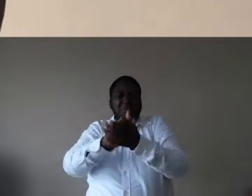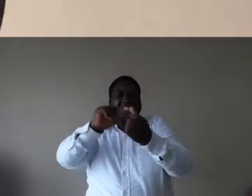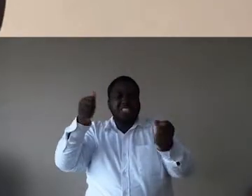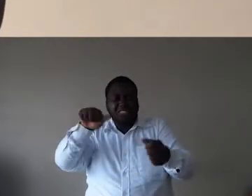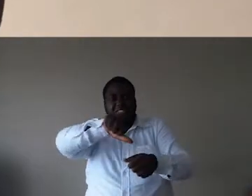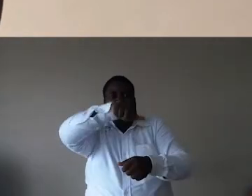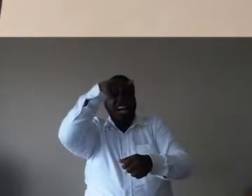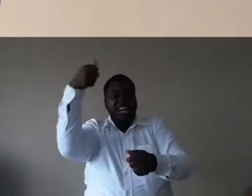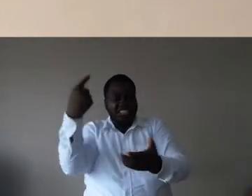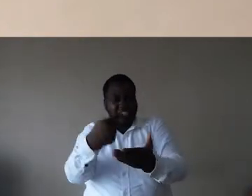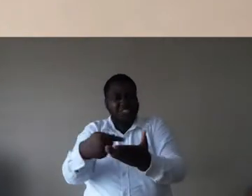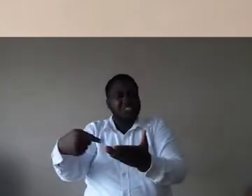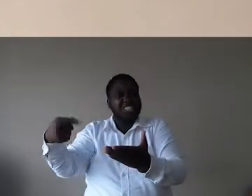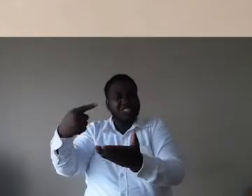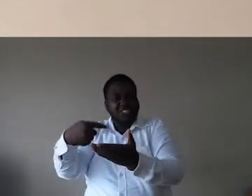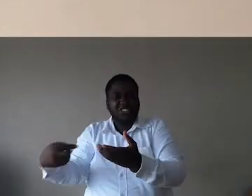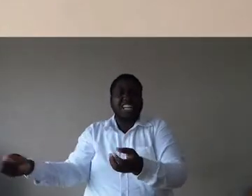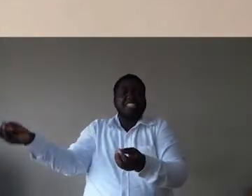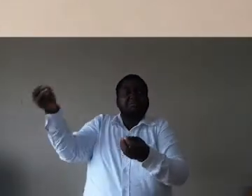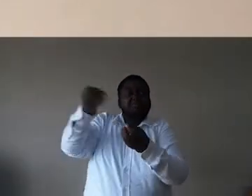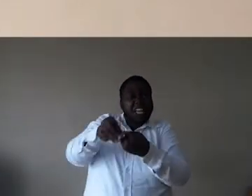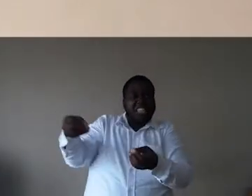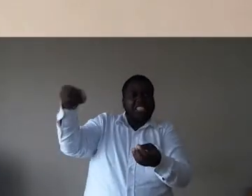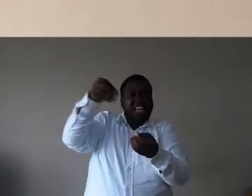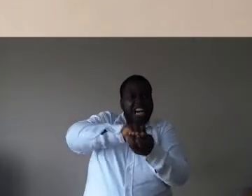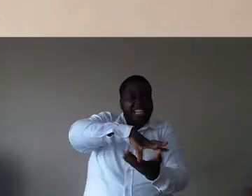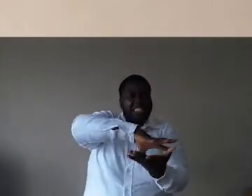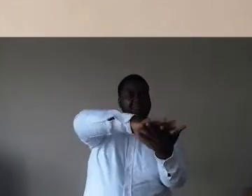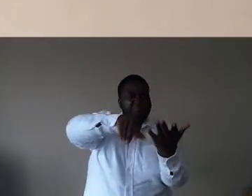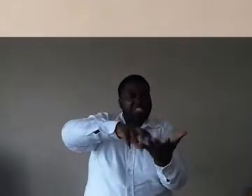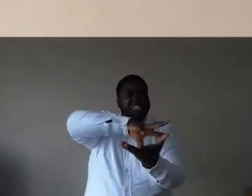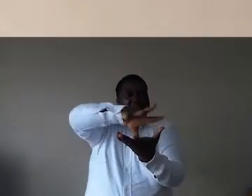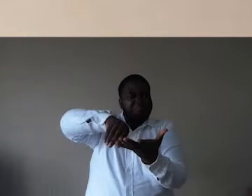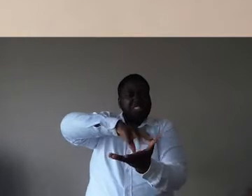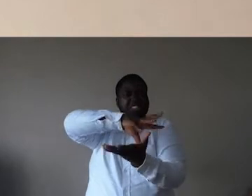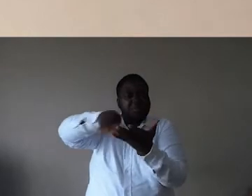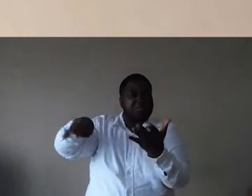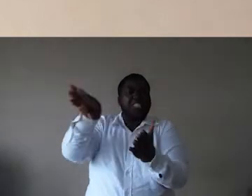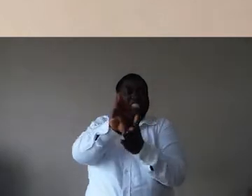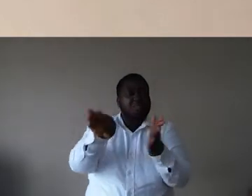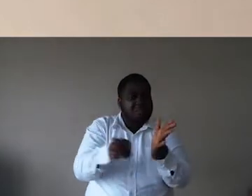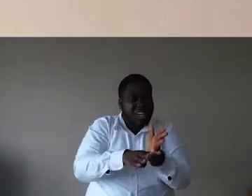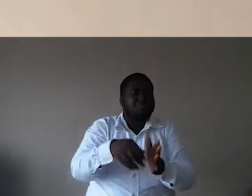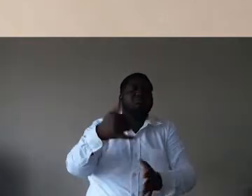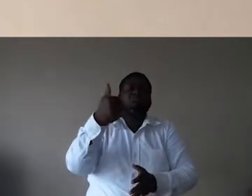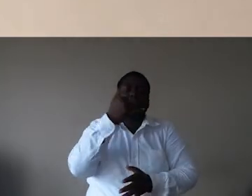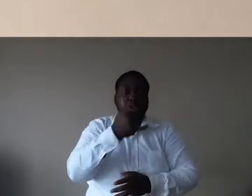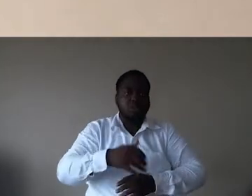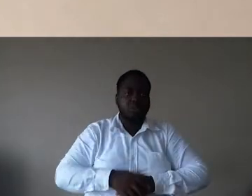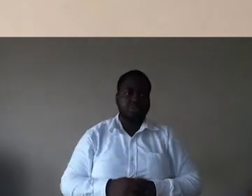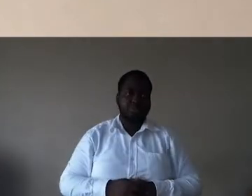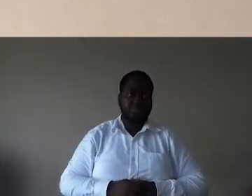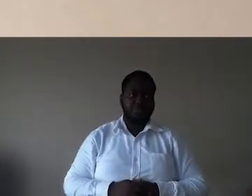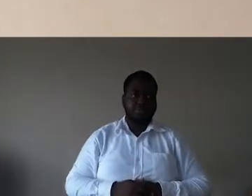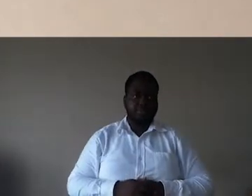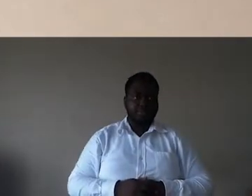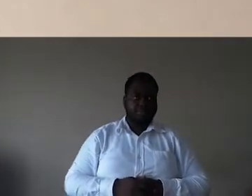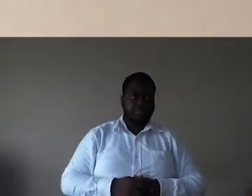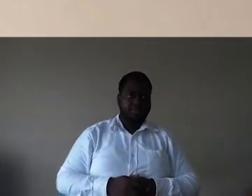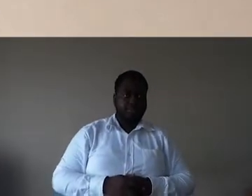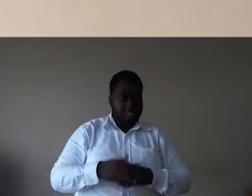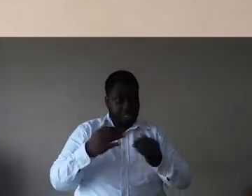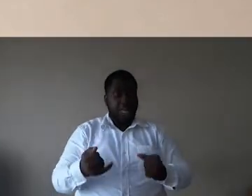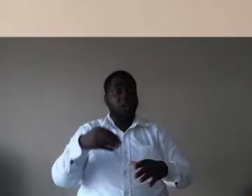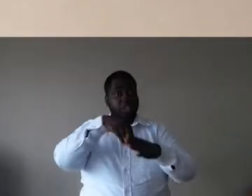else apart from a godly person. And so, in 2 Samuel chapter 6, another sad incident occurred. And that